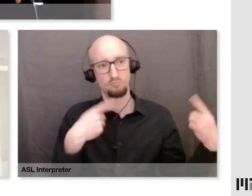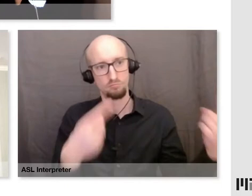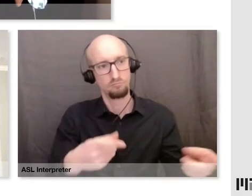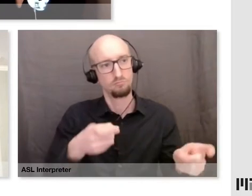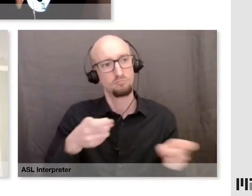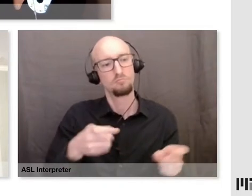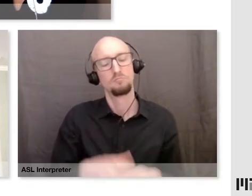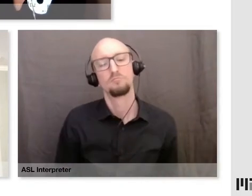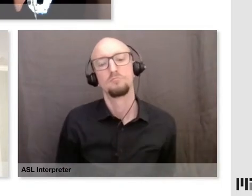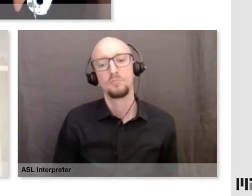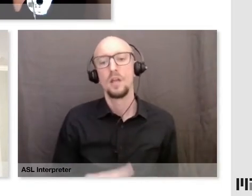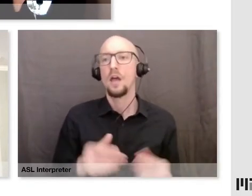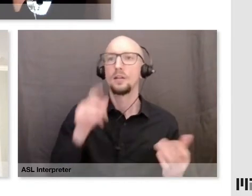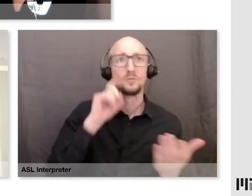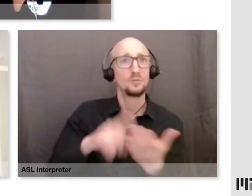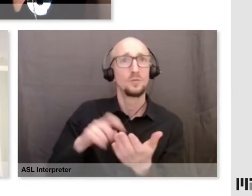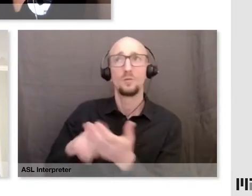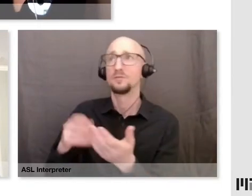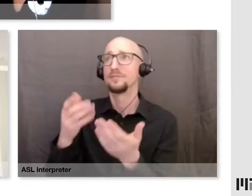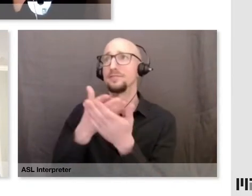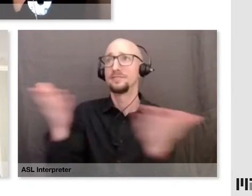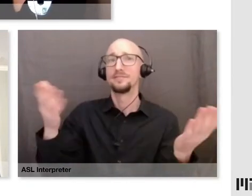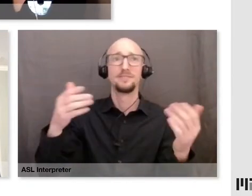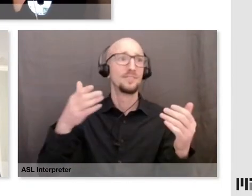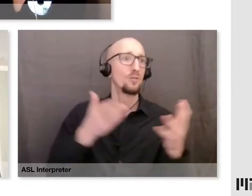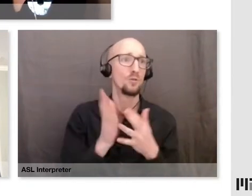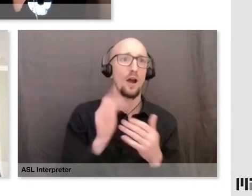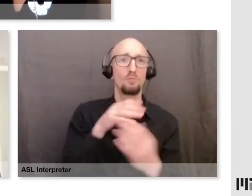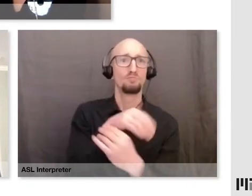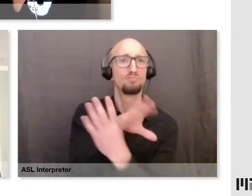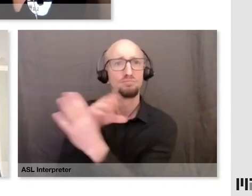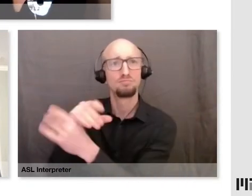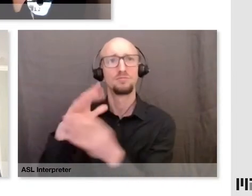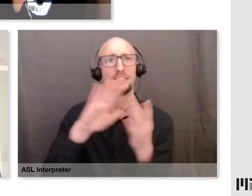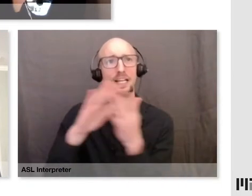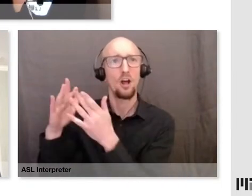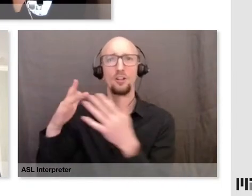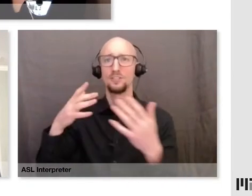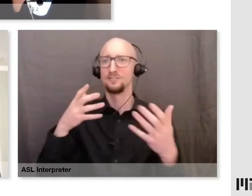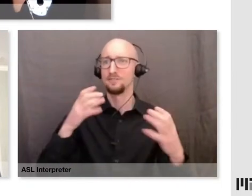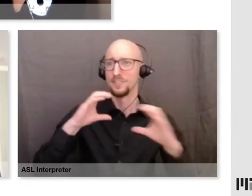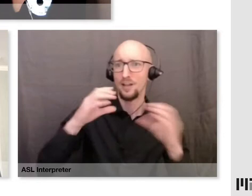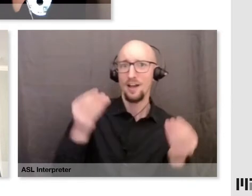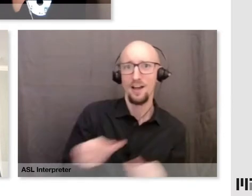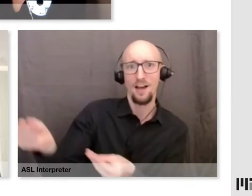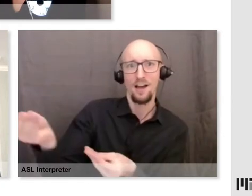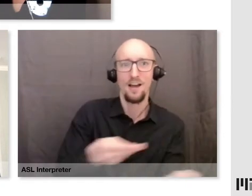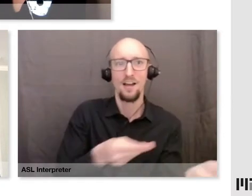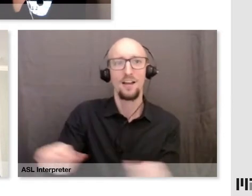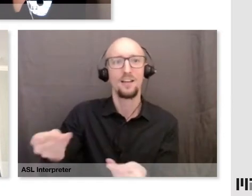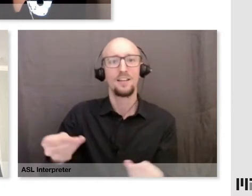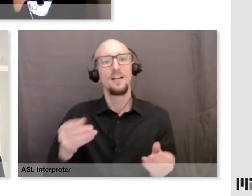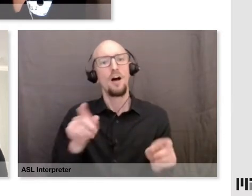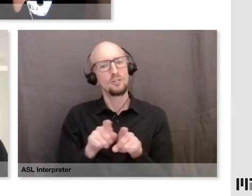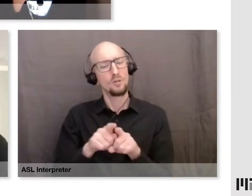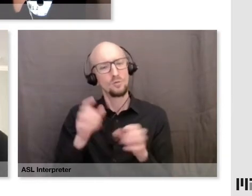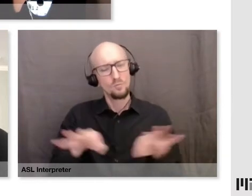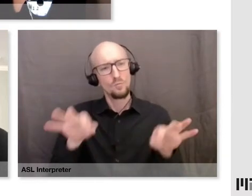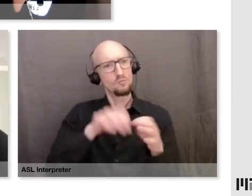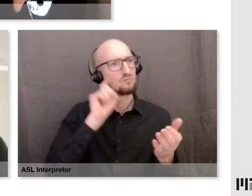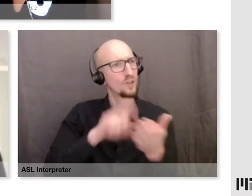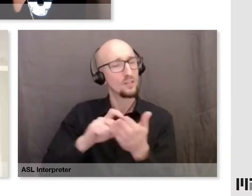data clouds and cables that we're talking through is also to recognize all of the computer models